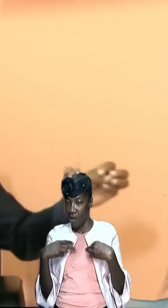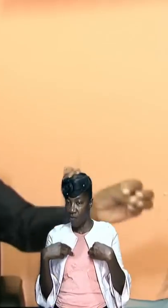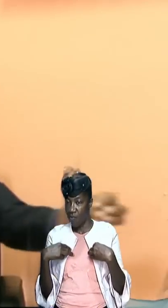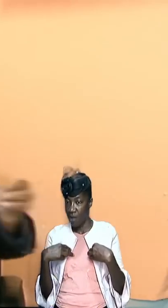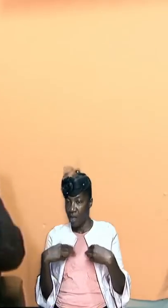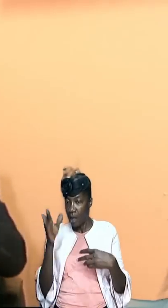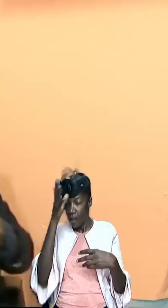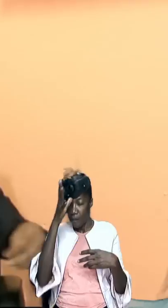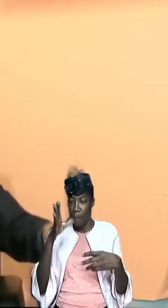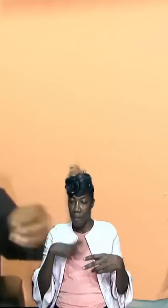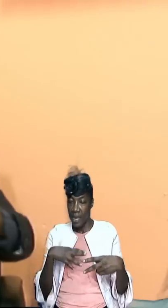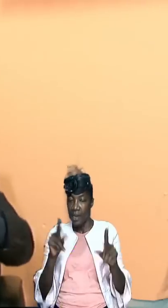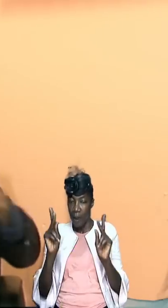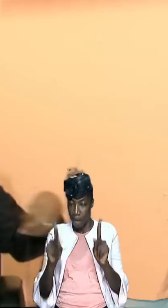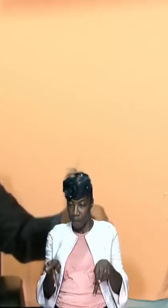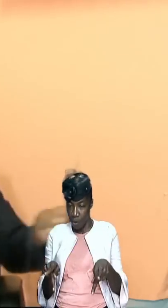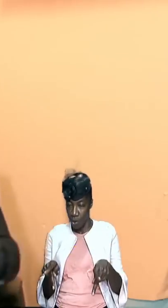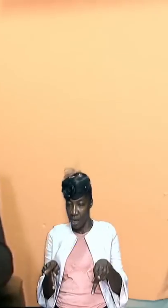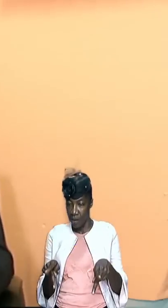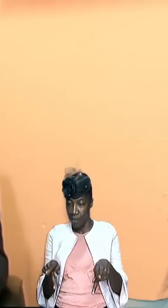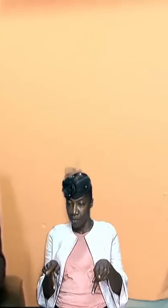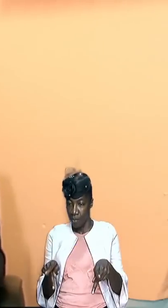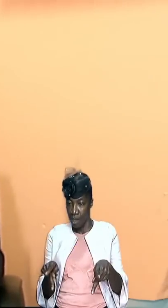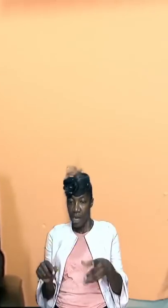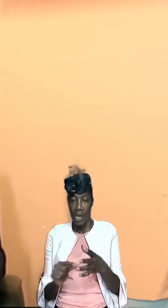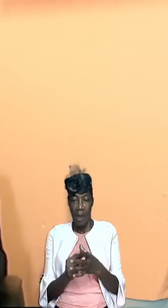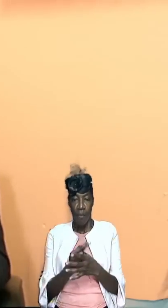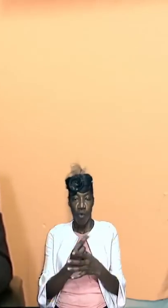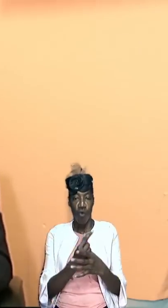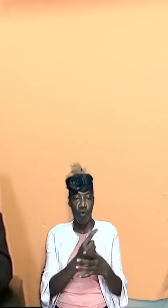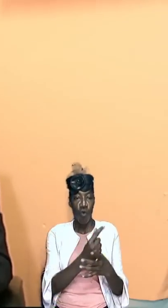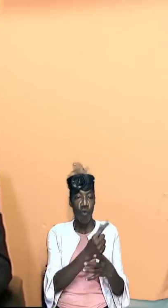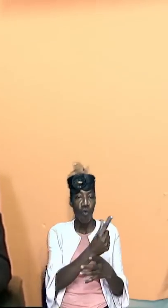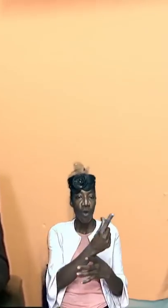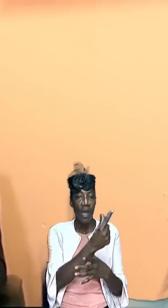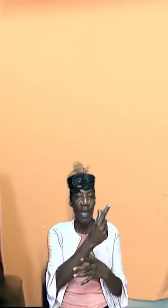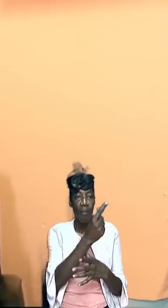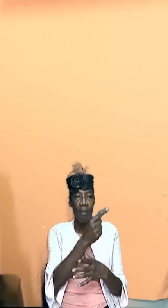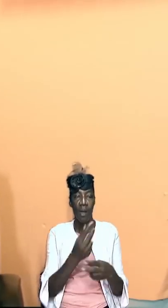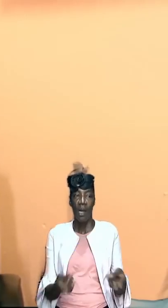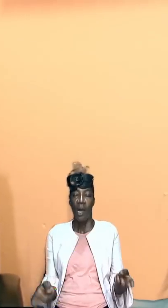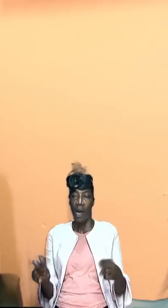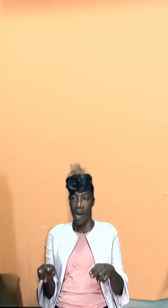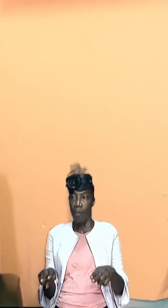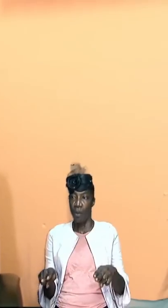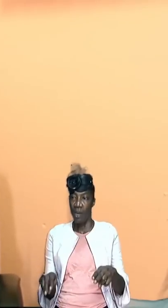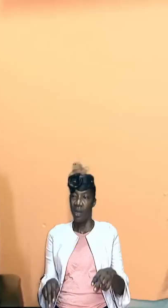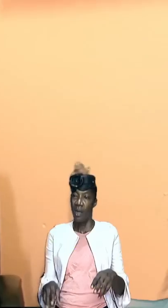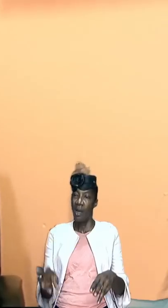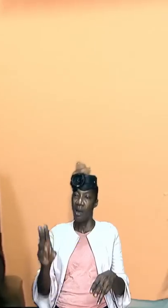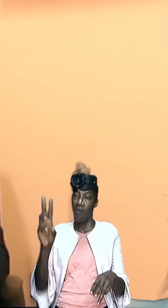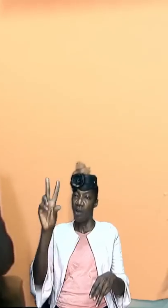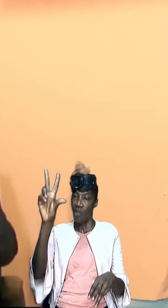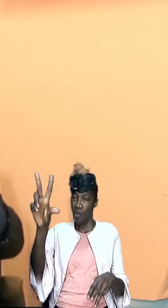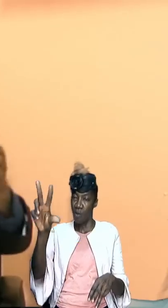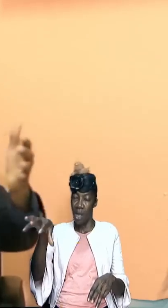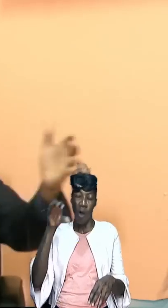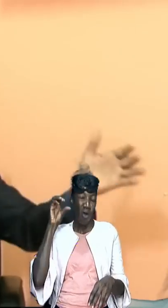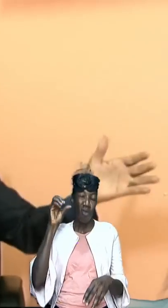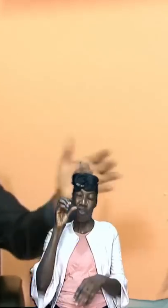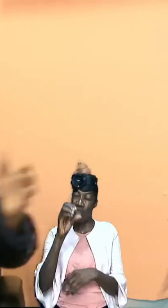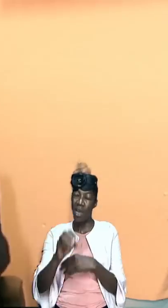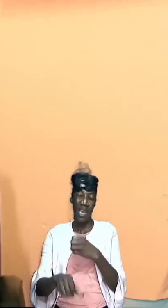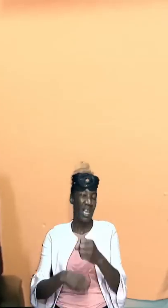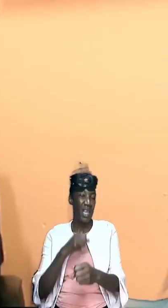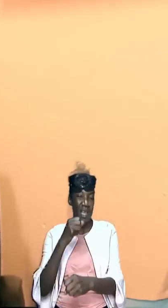in places. They're just dog breeders. And this has been happening for the last 300 and odd years. And so we see a